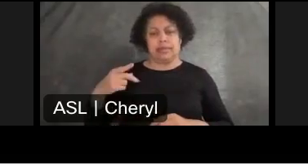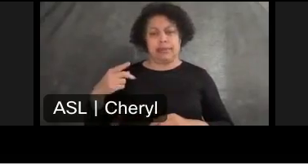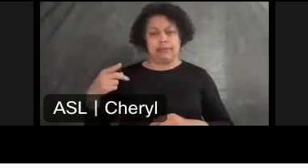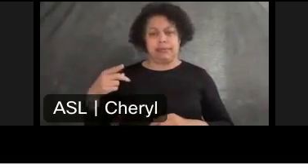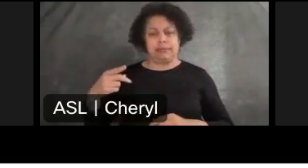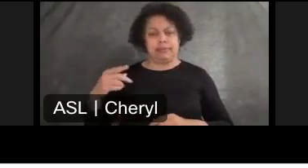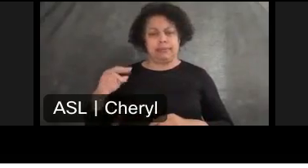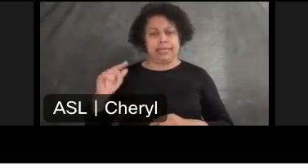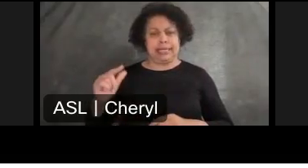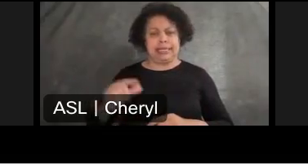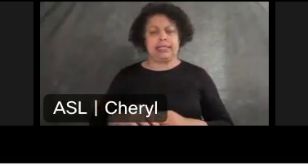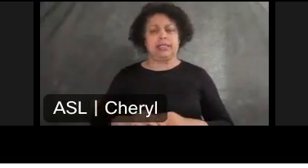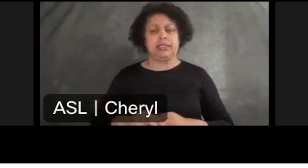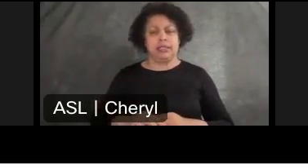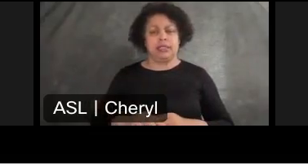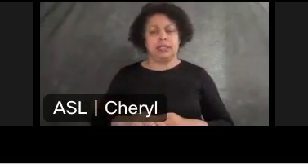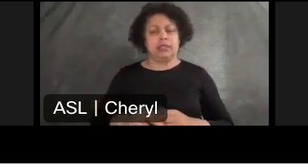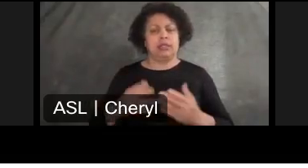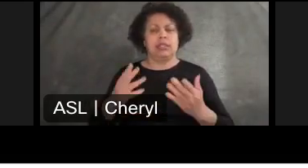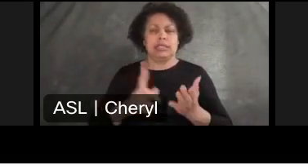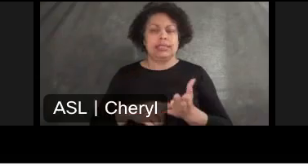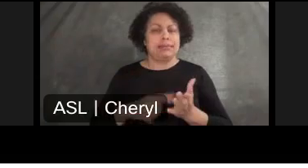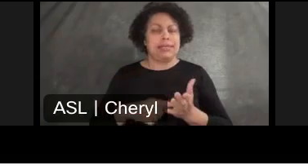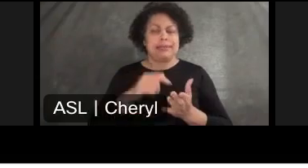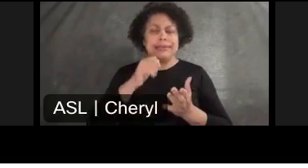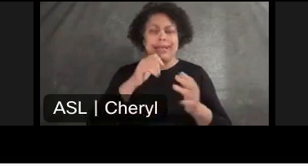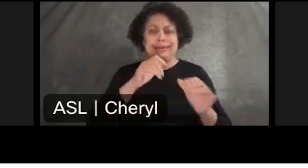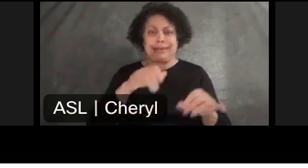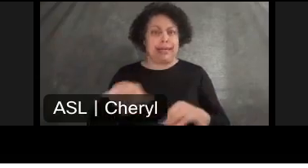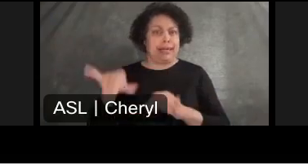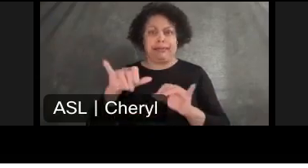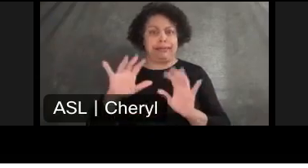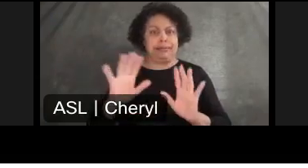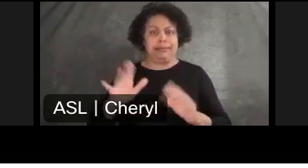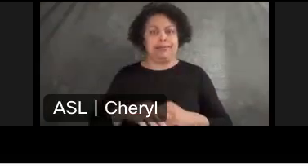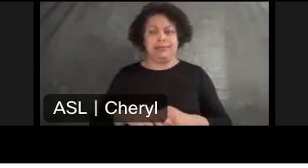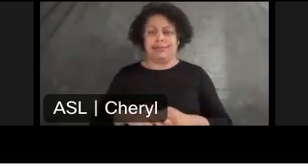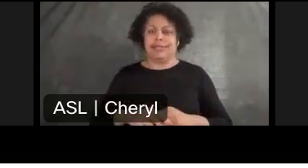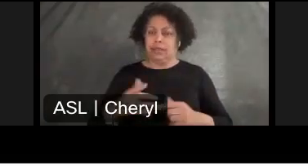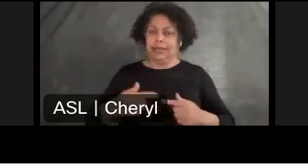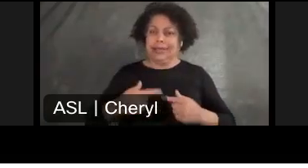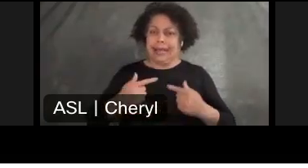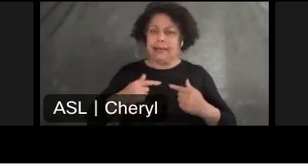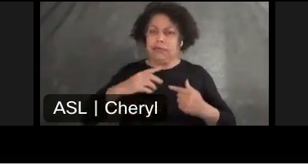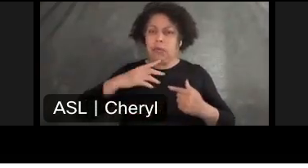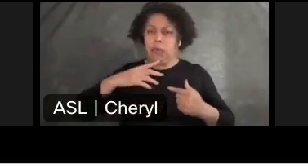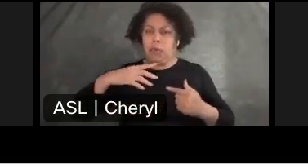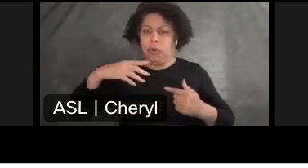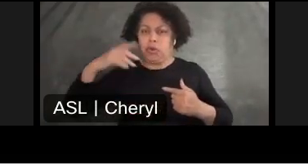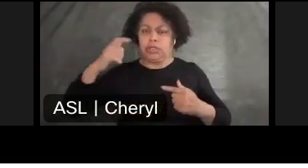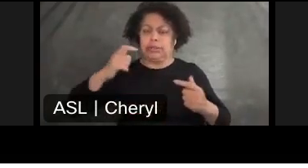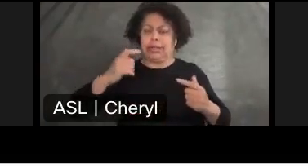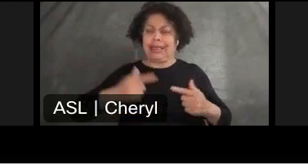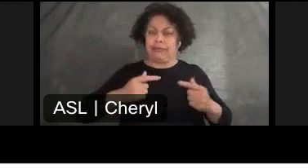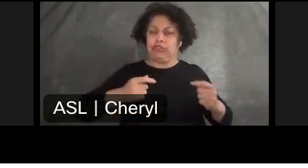it may not always be the same. As we move throughout our lives, at one point in your